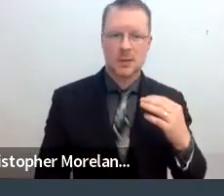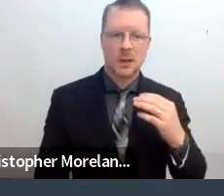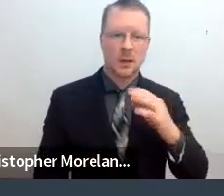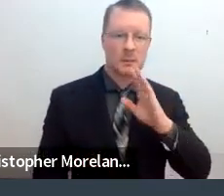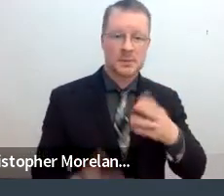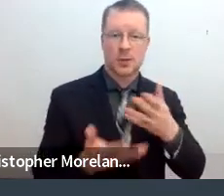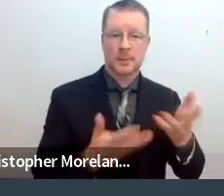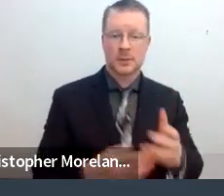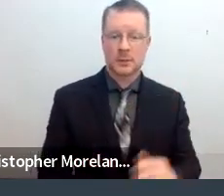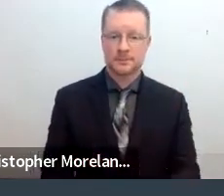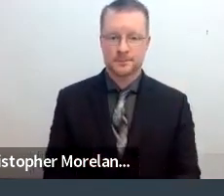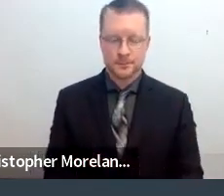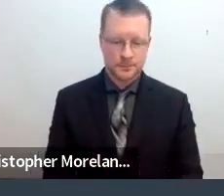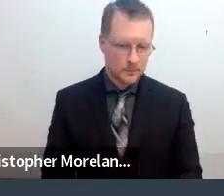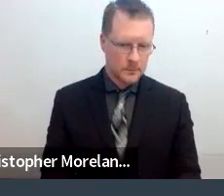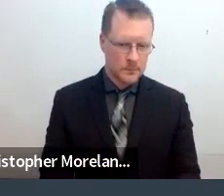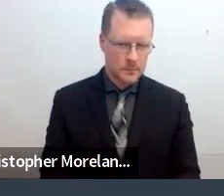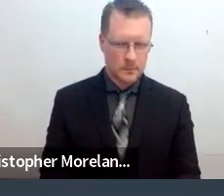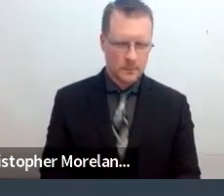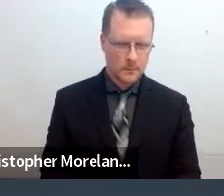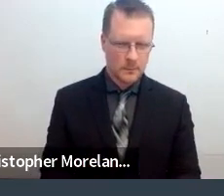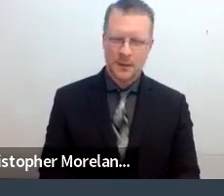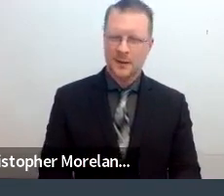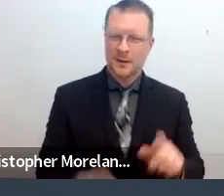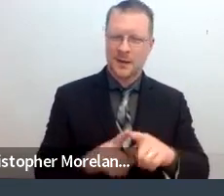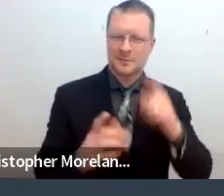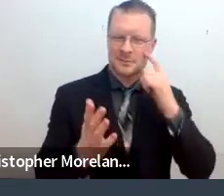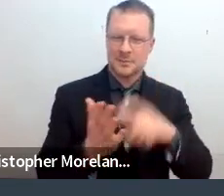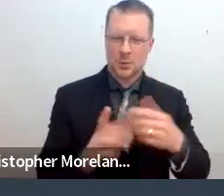events when somebody experiences mistreatment.